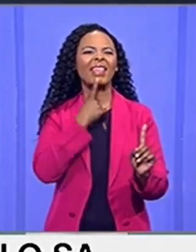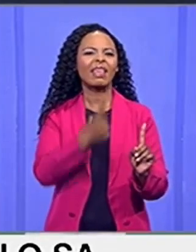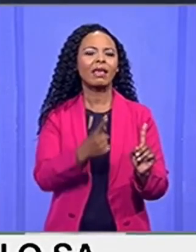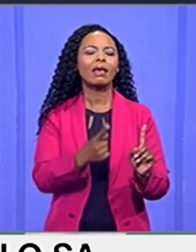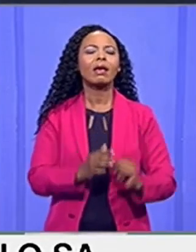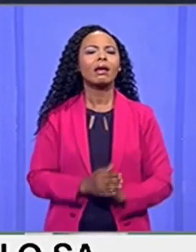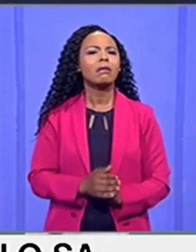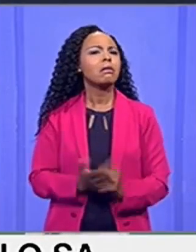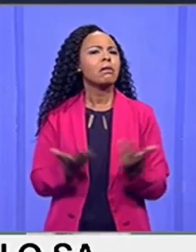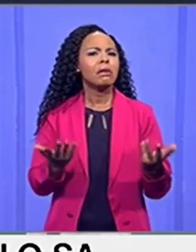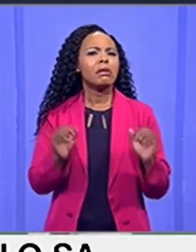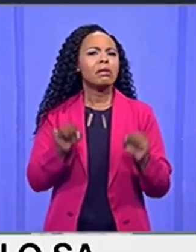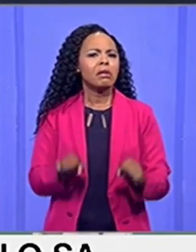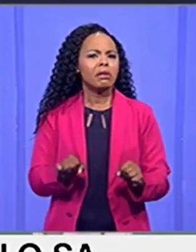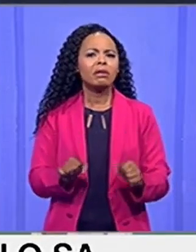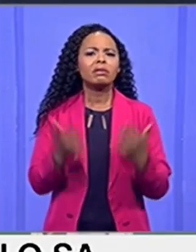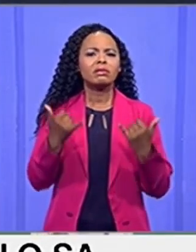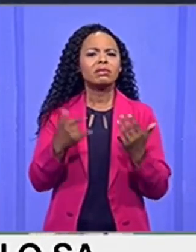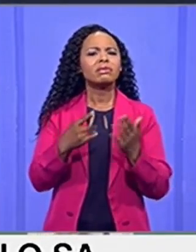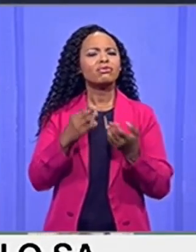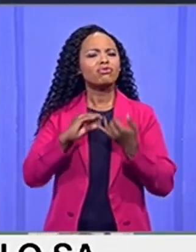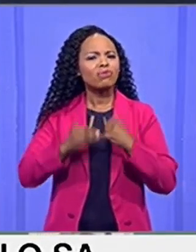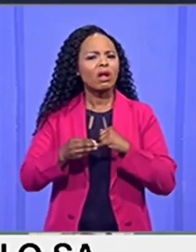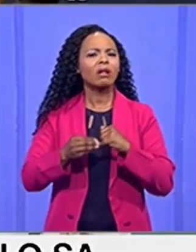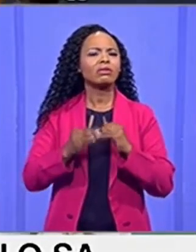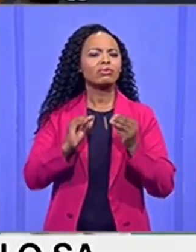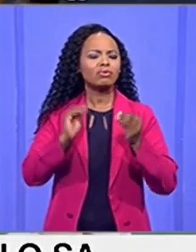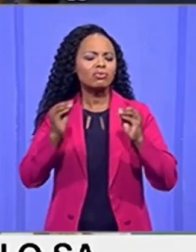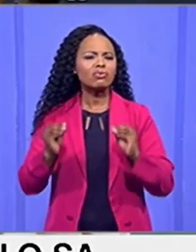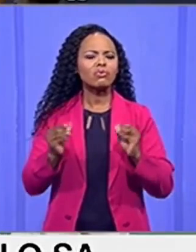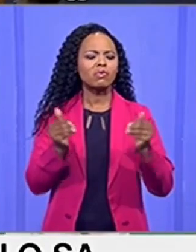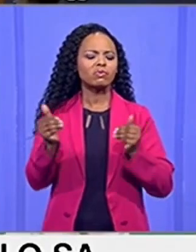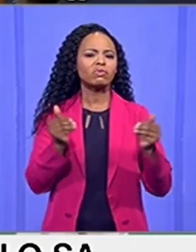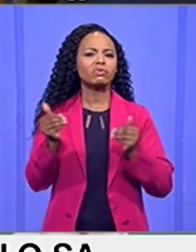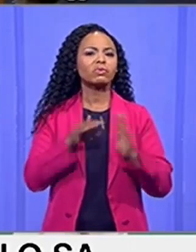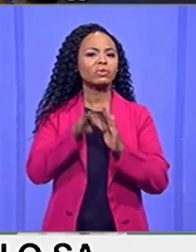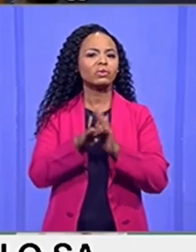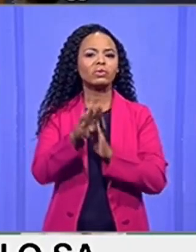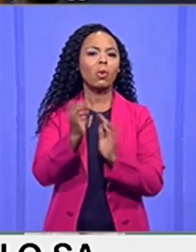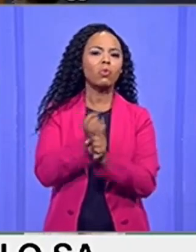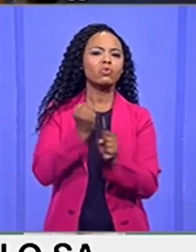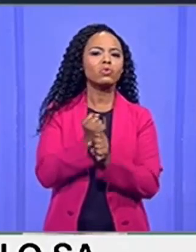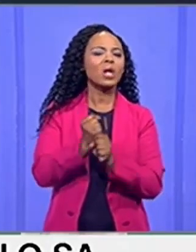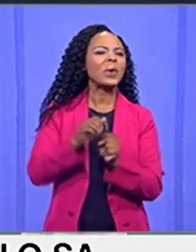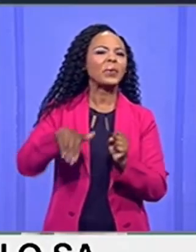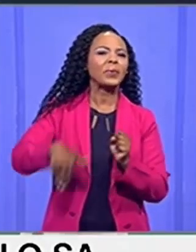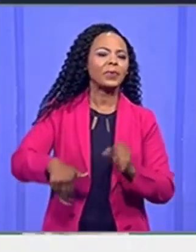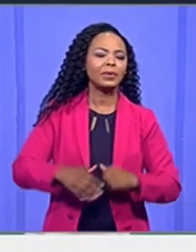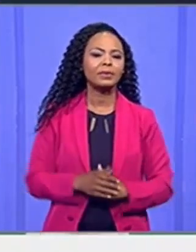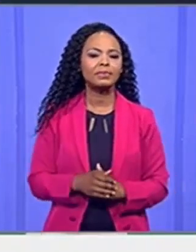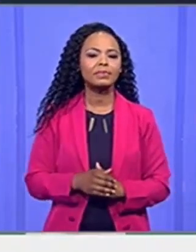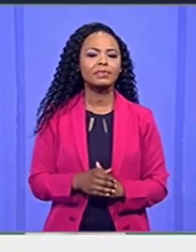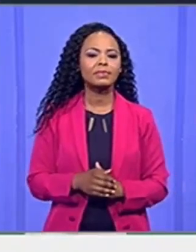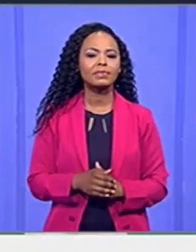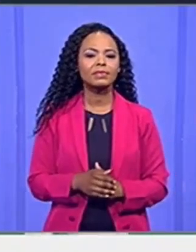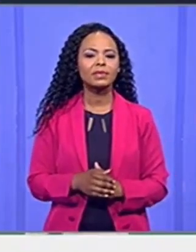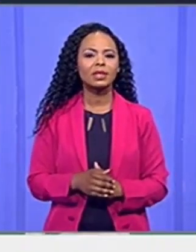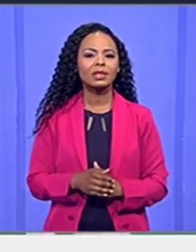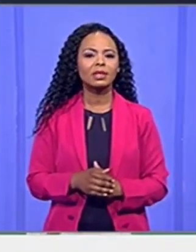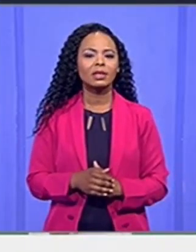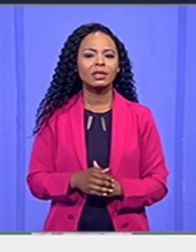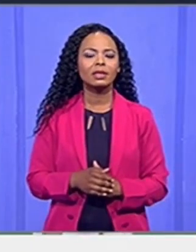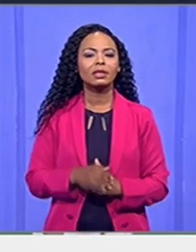re tiro ya go mekamekana le inflation ga ise dirwe. As we had seen, the July reading was 4.7% and the